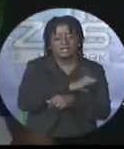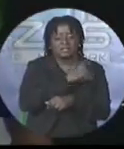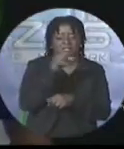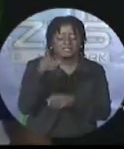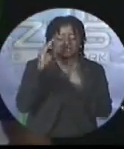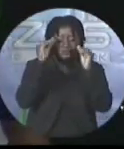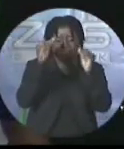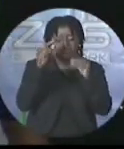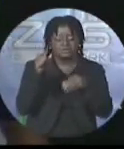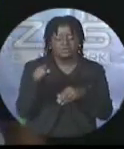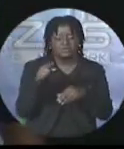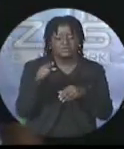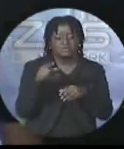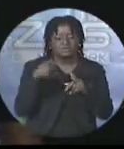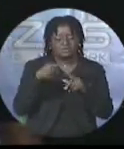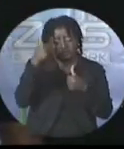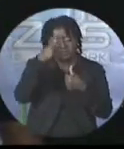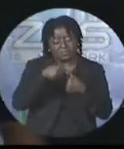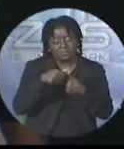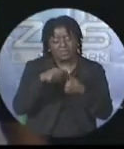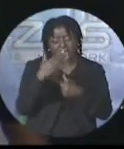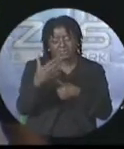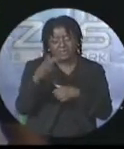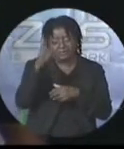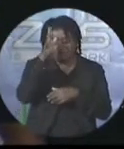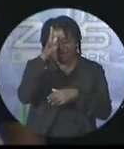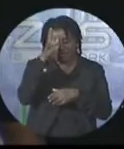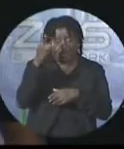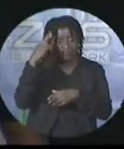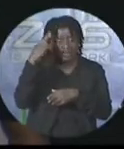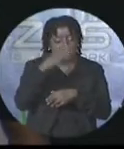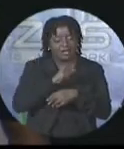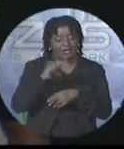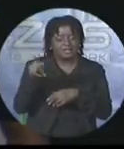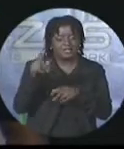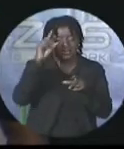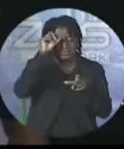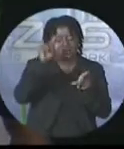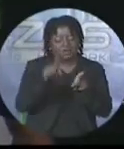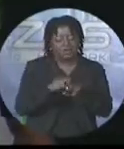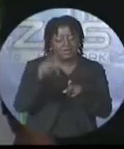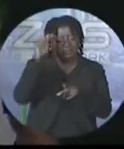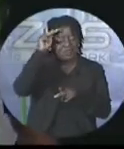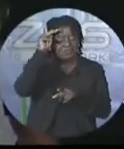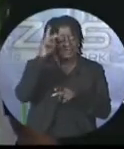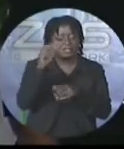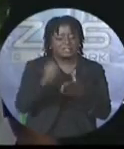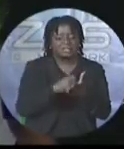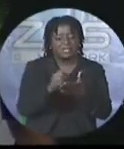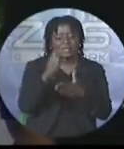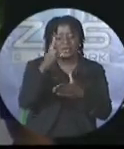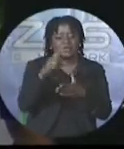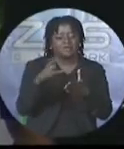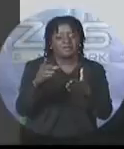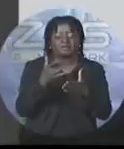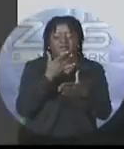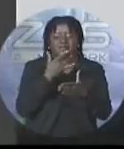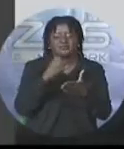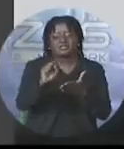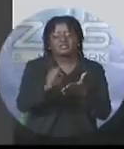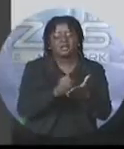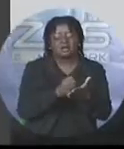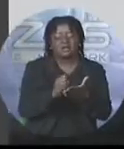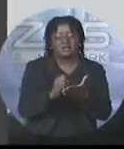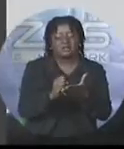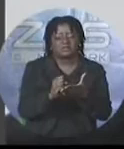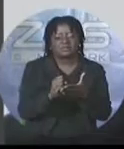in remembrance of their father who lived life, Brian and his brother Patrick sang one of Dr. Nottage's favorite songs.